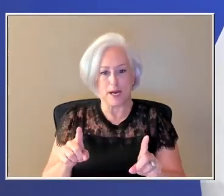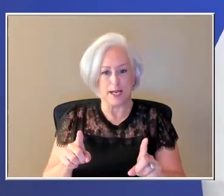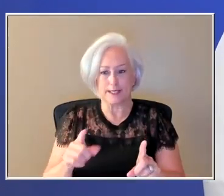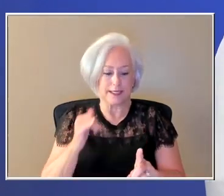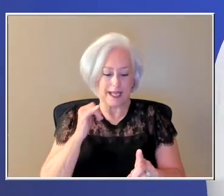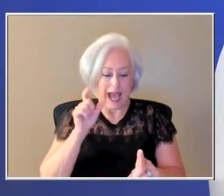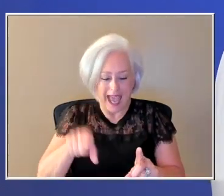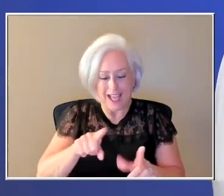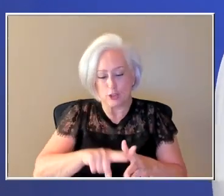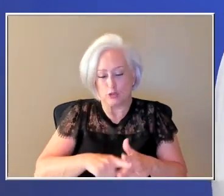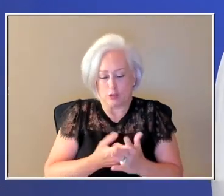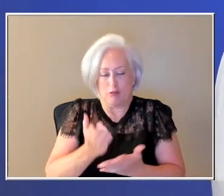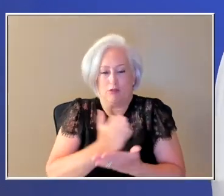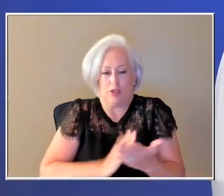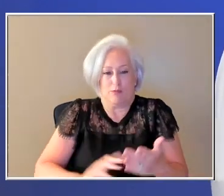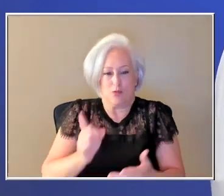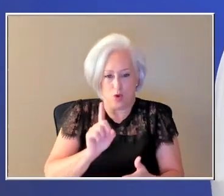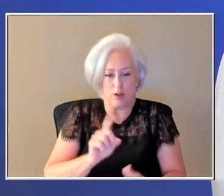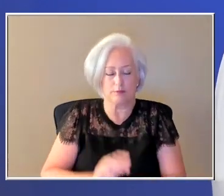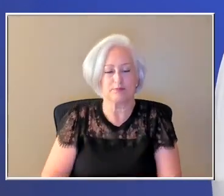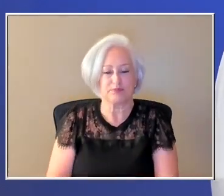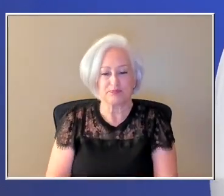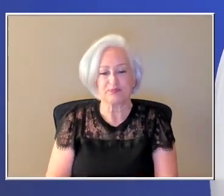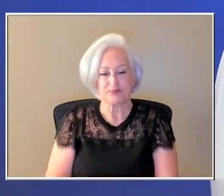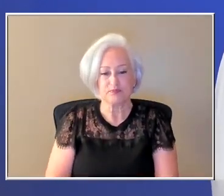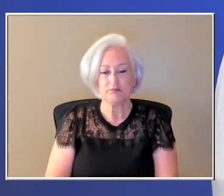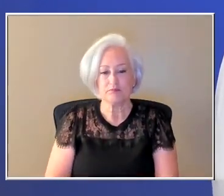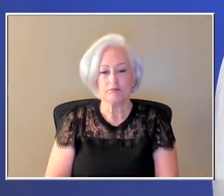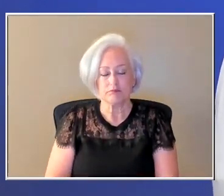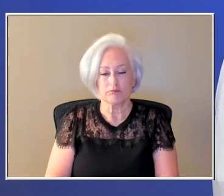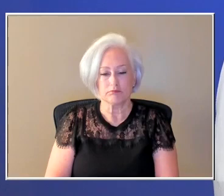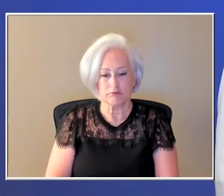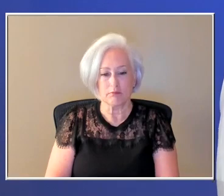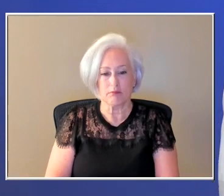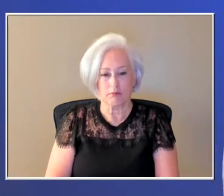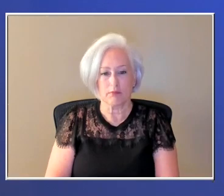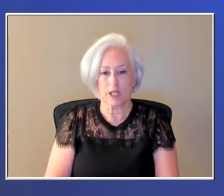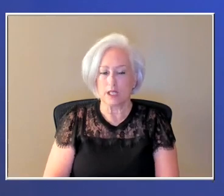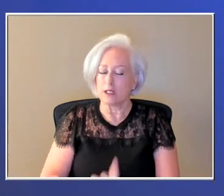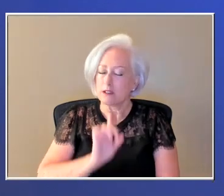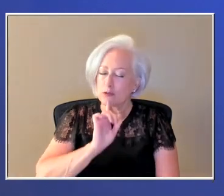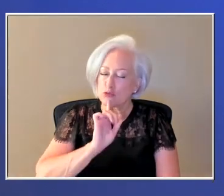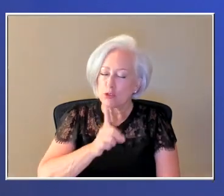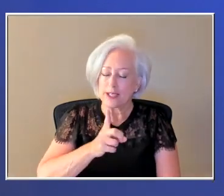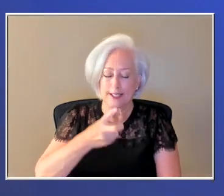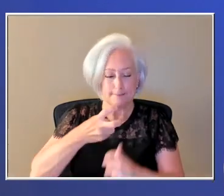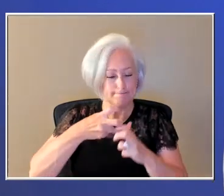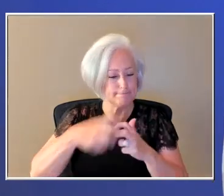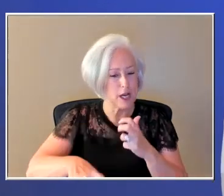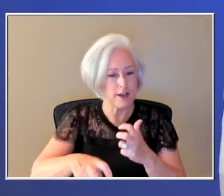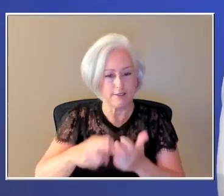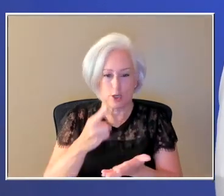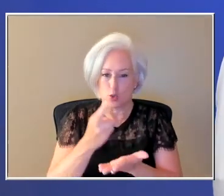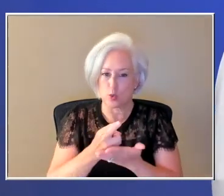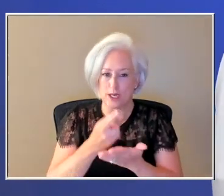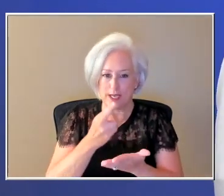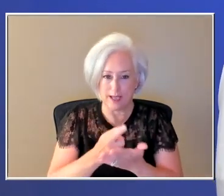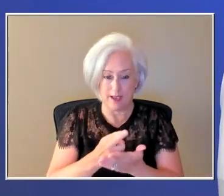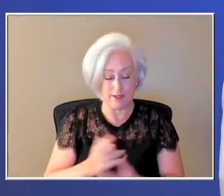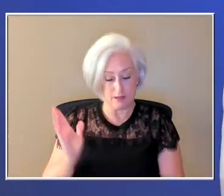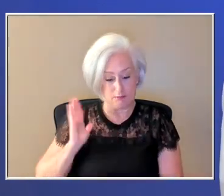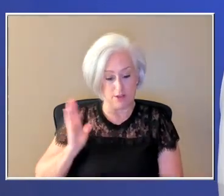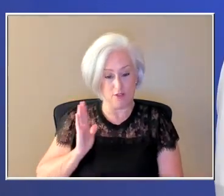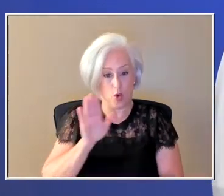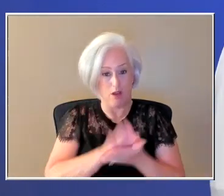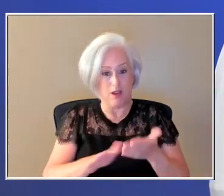And so then it was an extremely tough rehab. Like, I played college soccer, and so when I tore